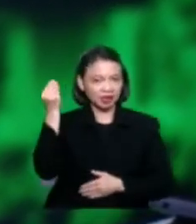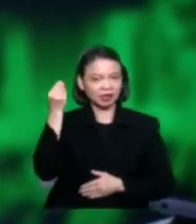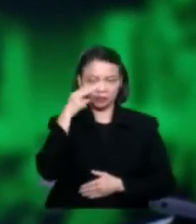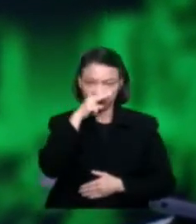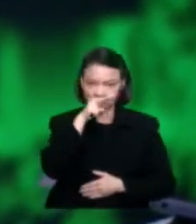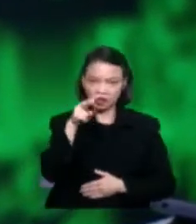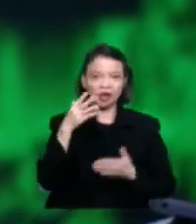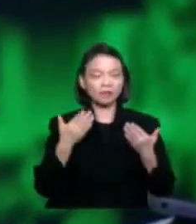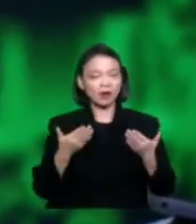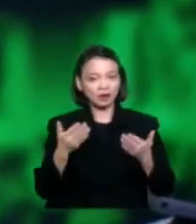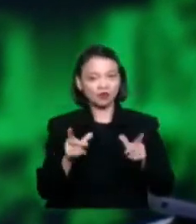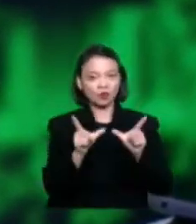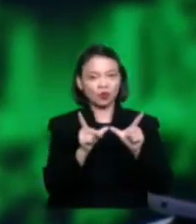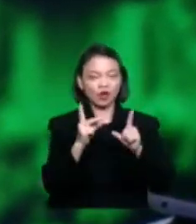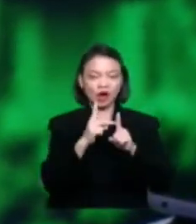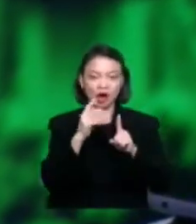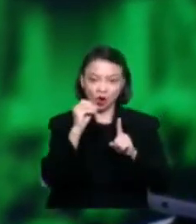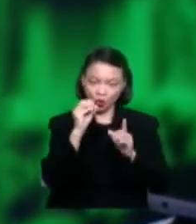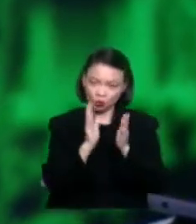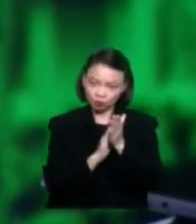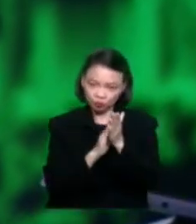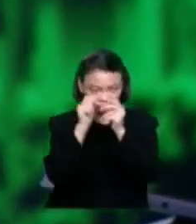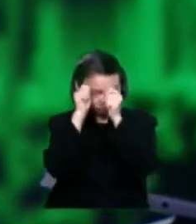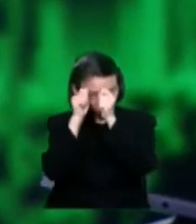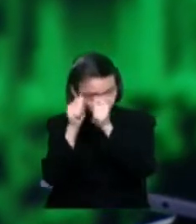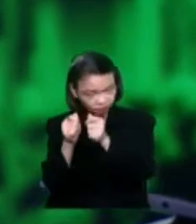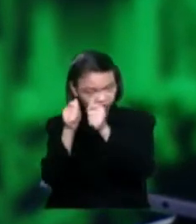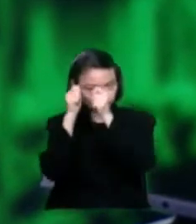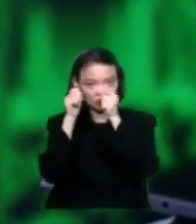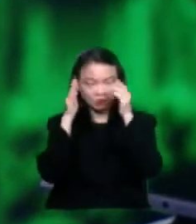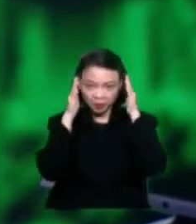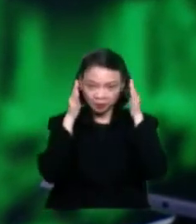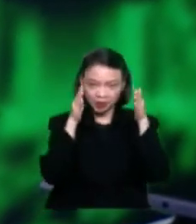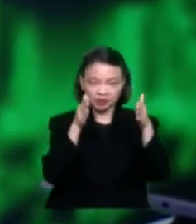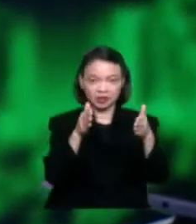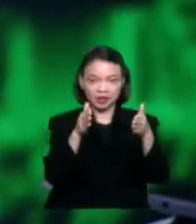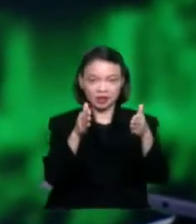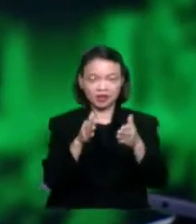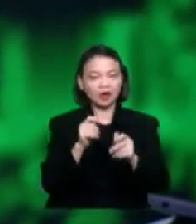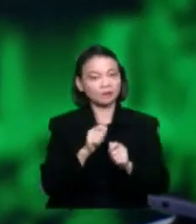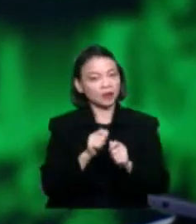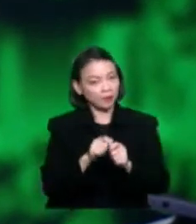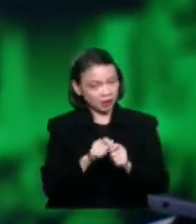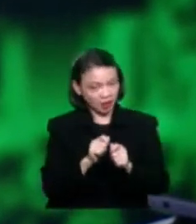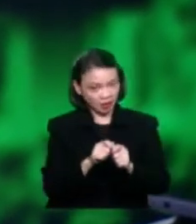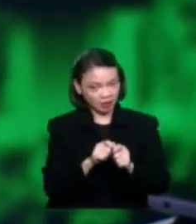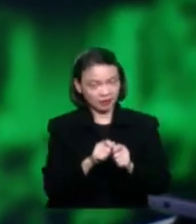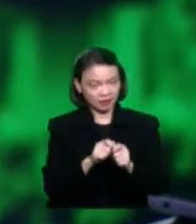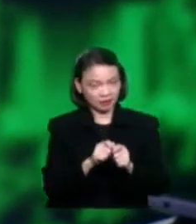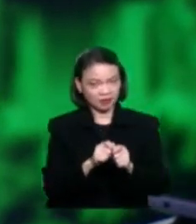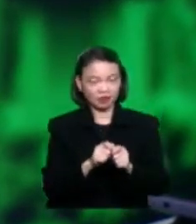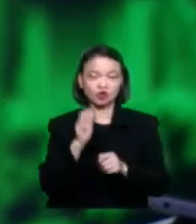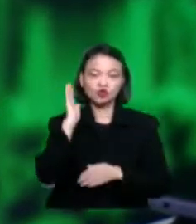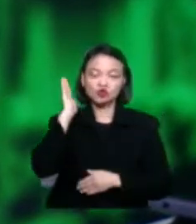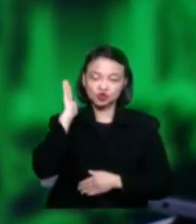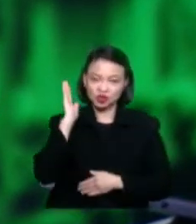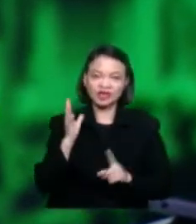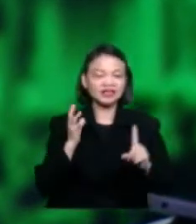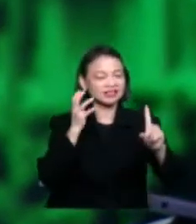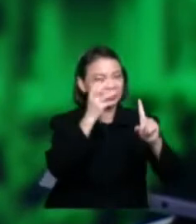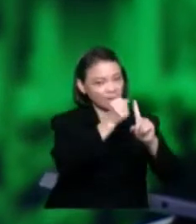and notices some of the improvements that the Jakarta city has already achieved. Well,